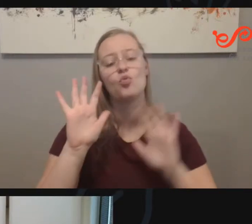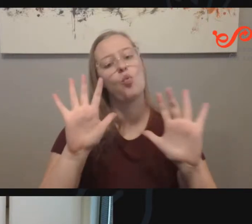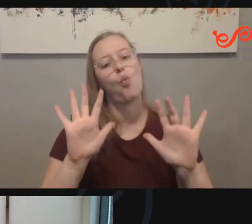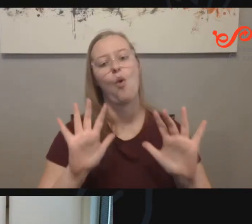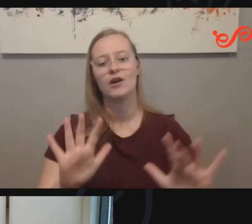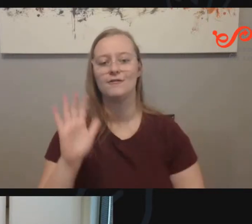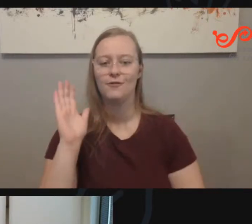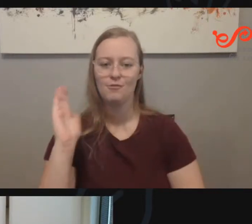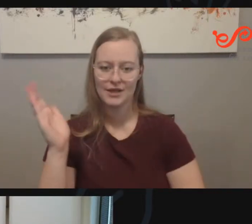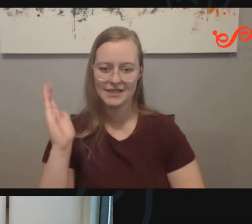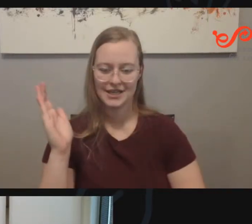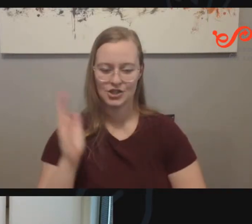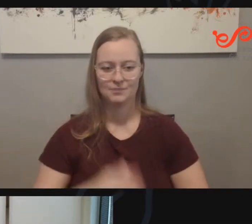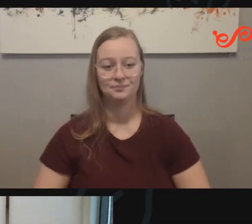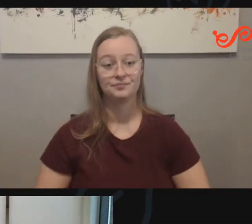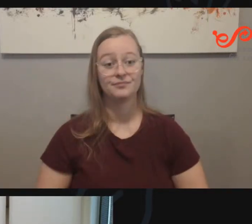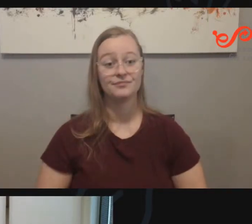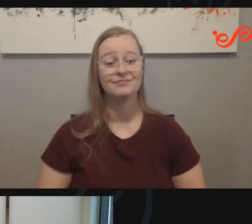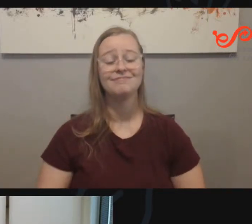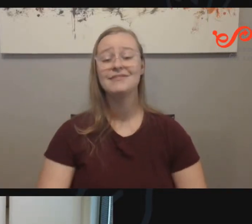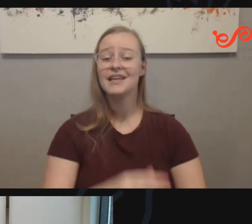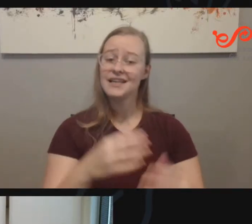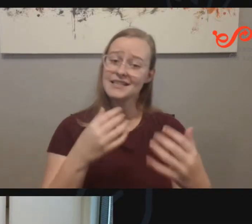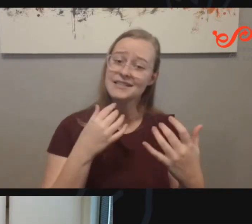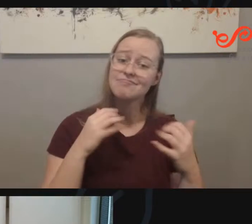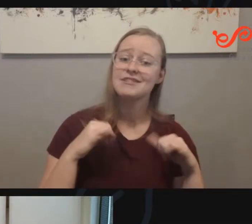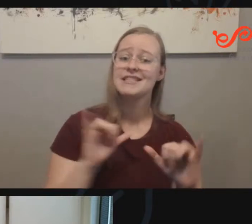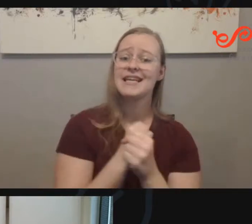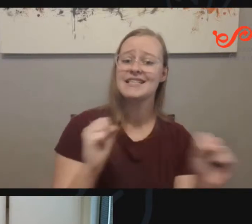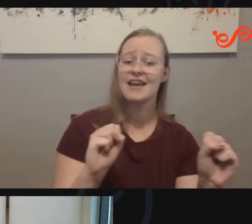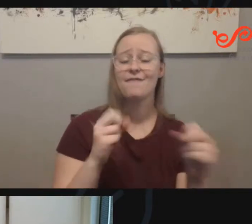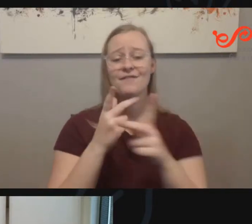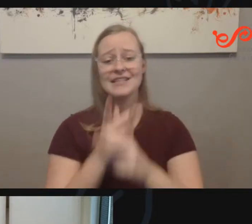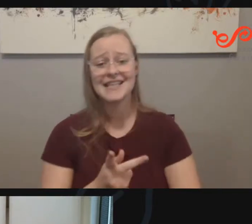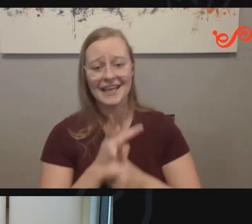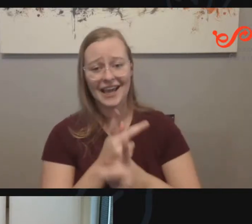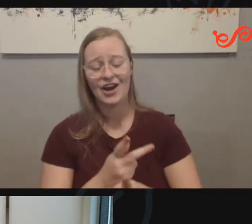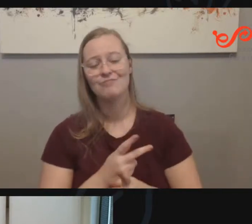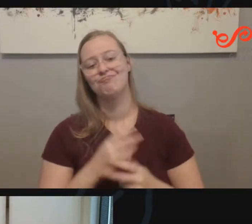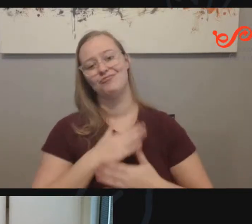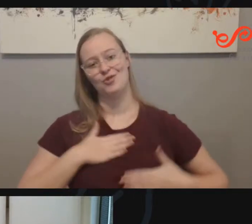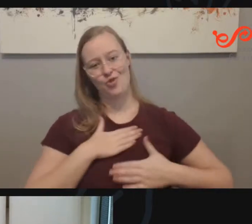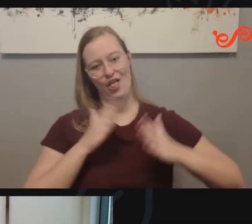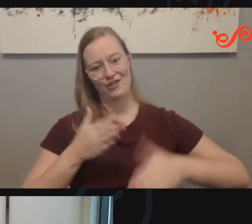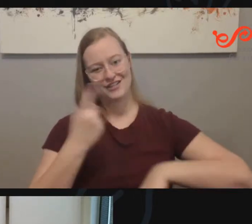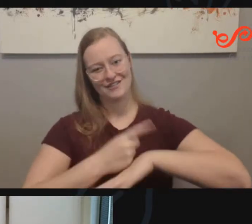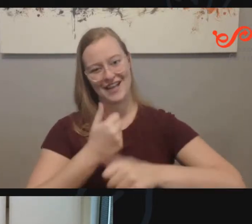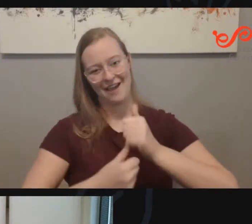presentation. Stay safe, take care, and have a good rest of the day, everybody.